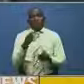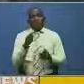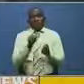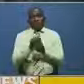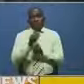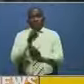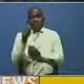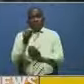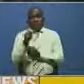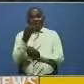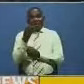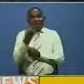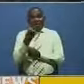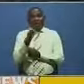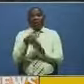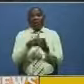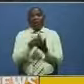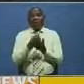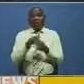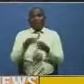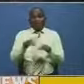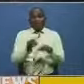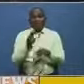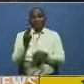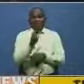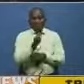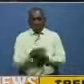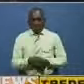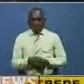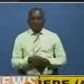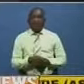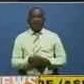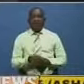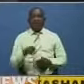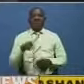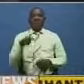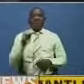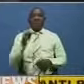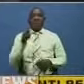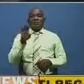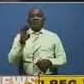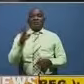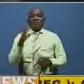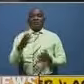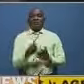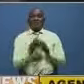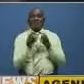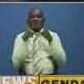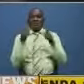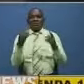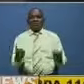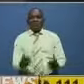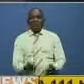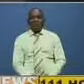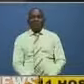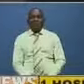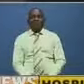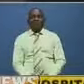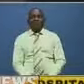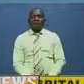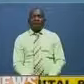of all economic activities of the Upper West region, this is Swala Abdul Wahab, GBC News.